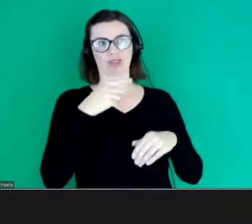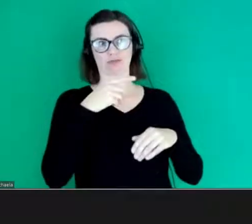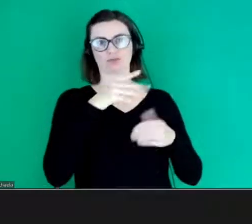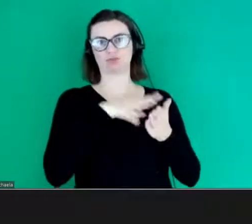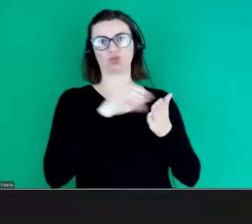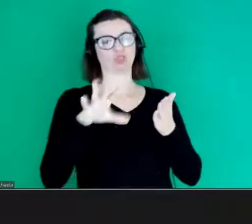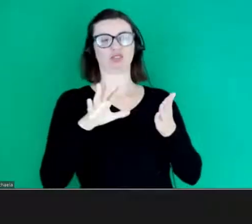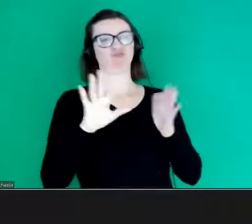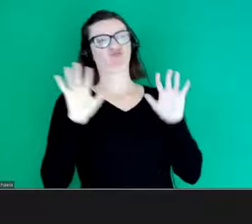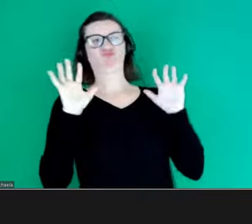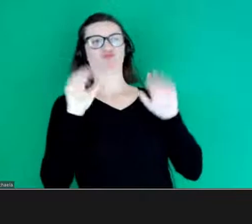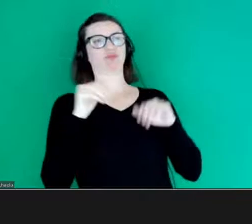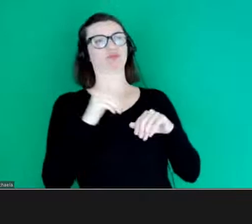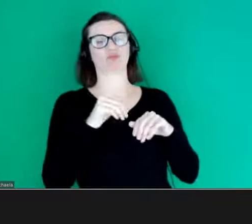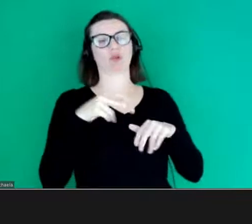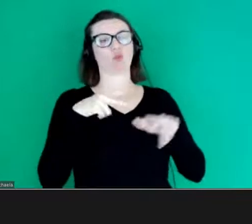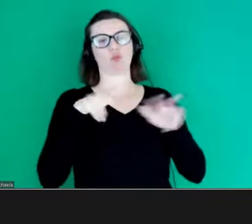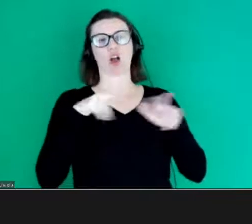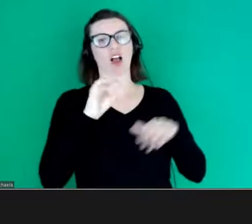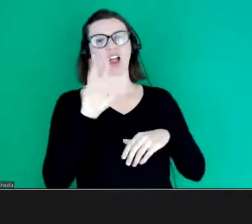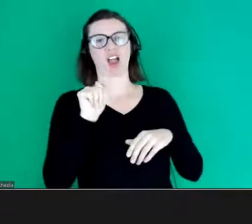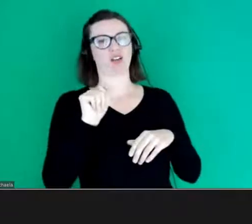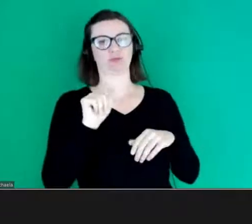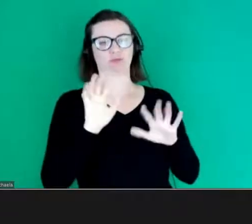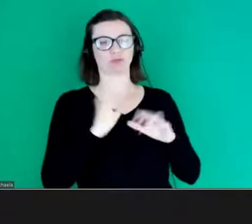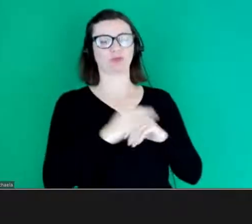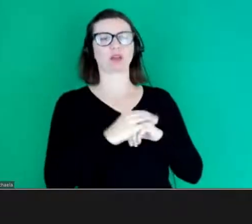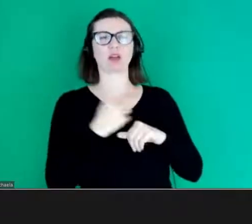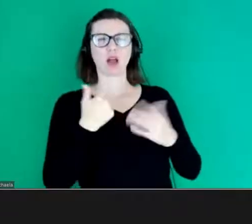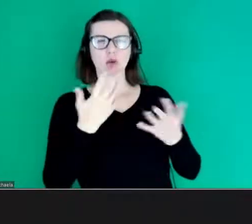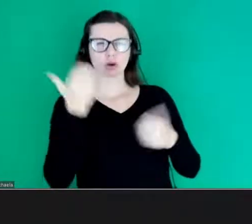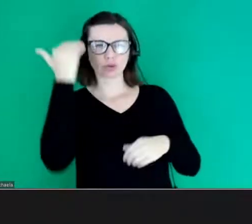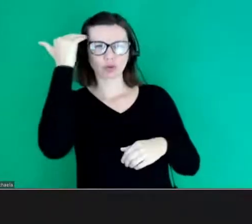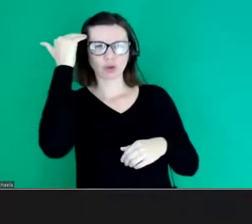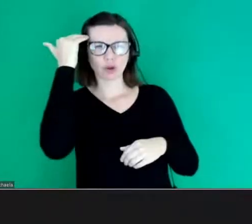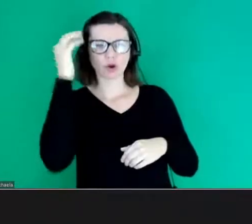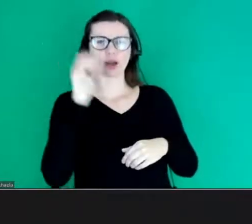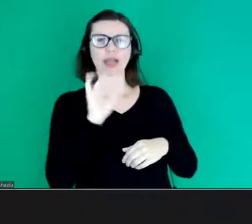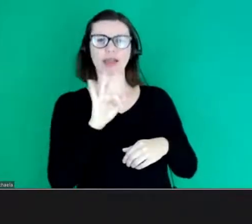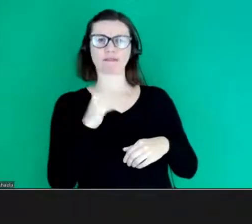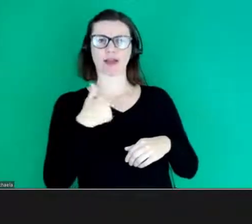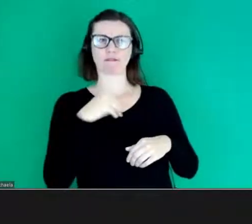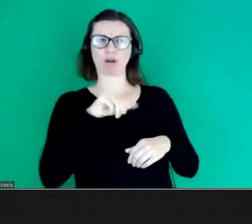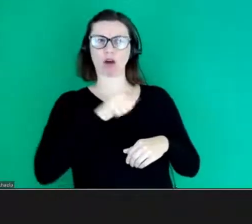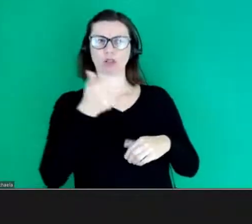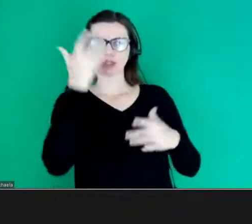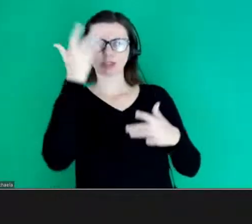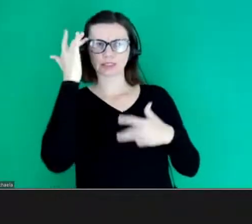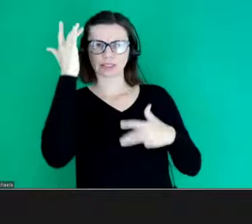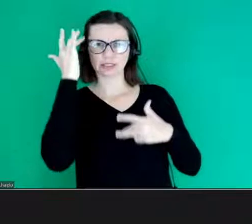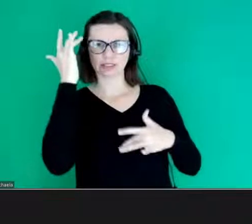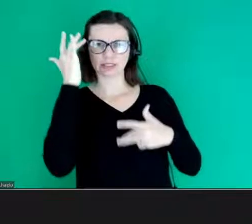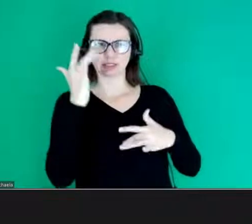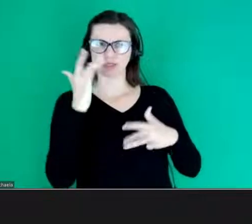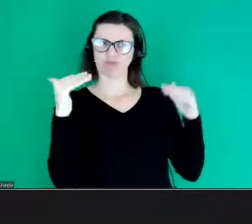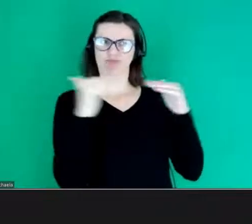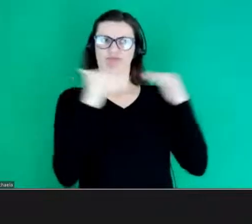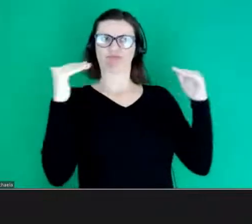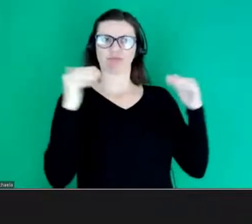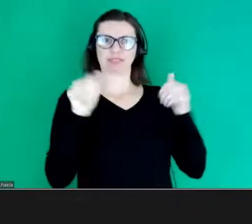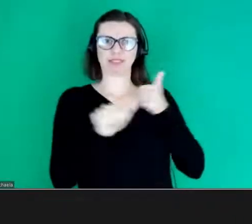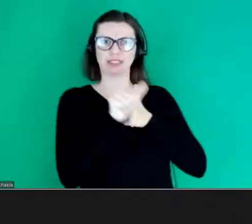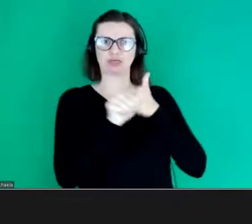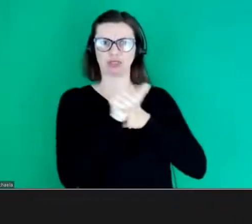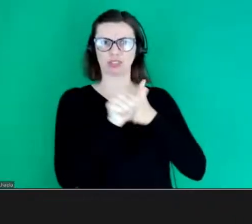And I would just like to know if there has been other diseases just as dangerous